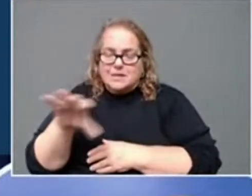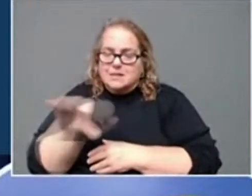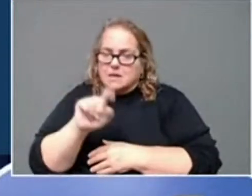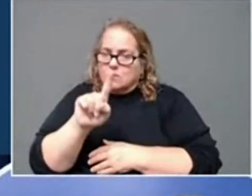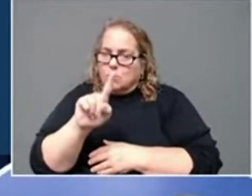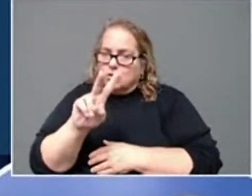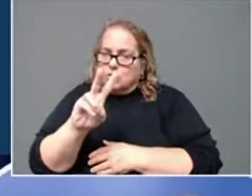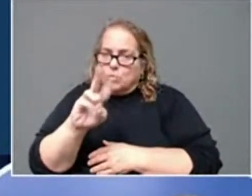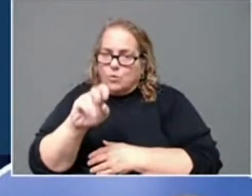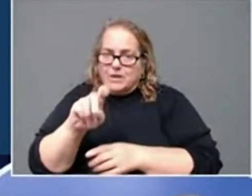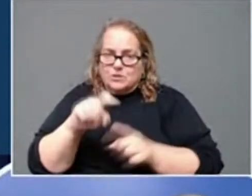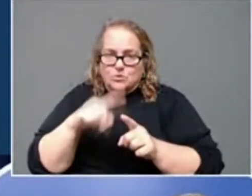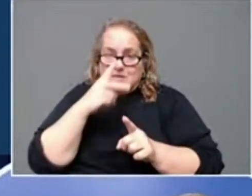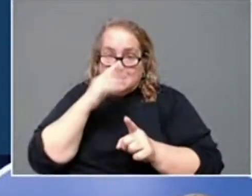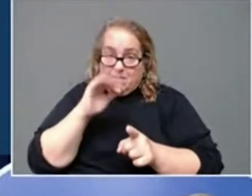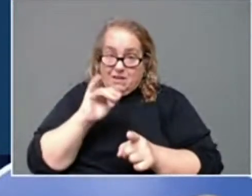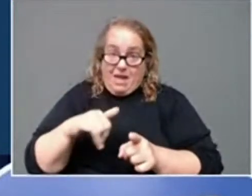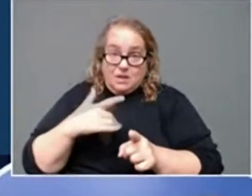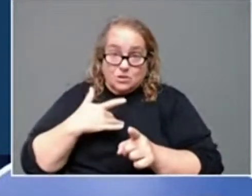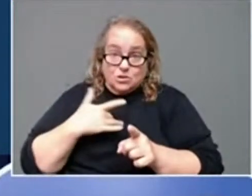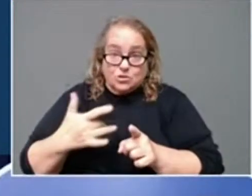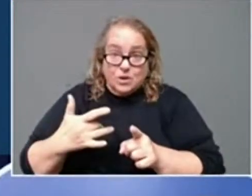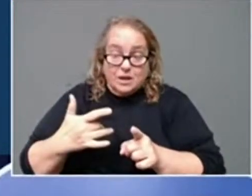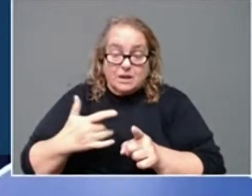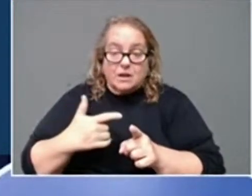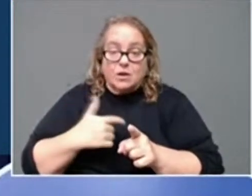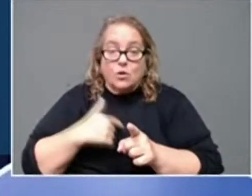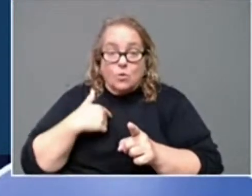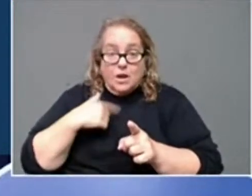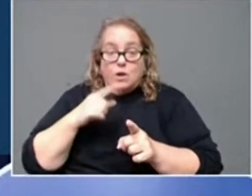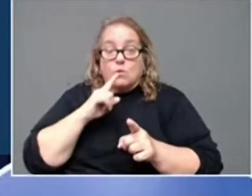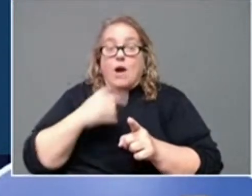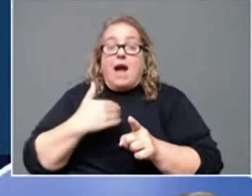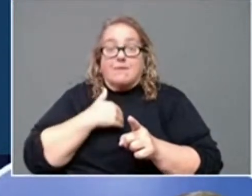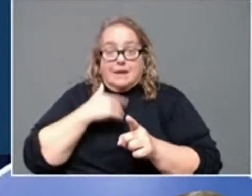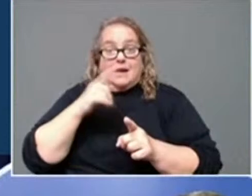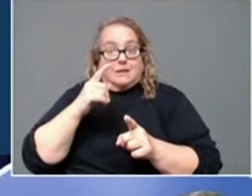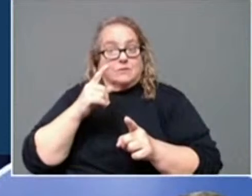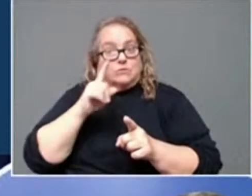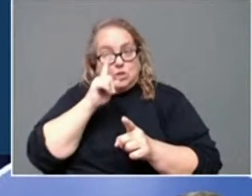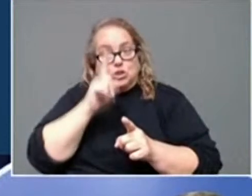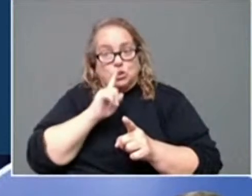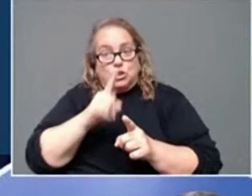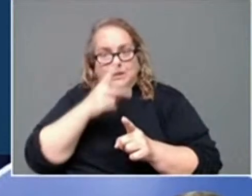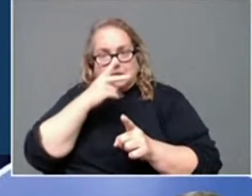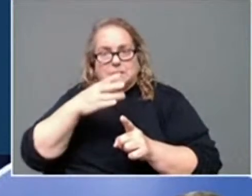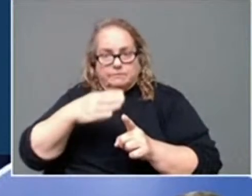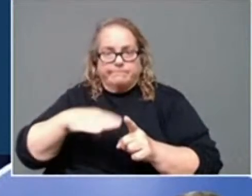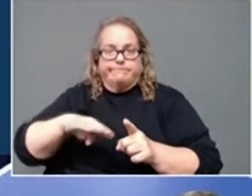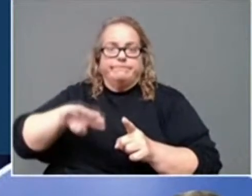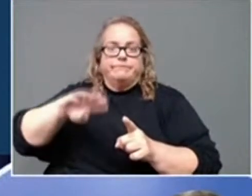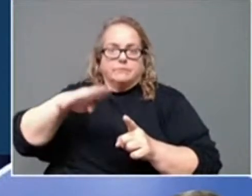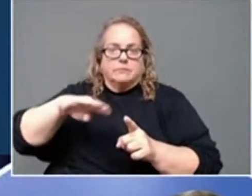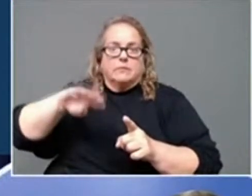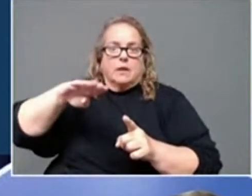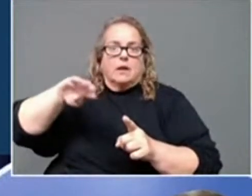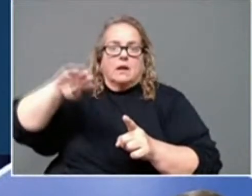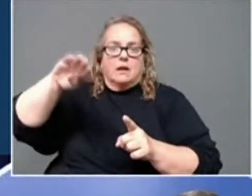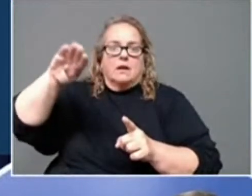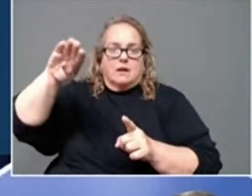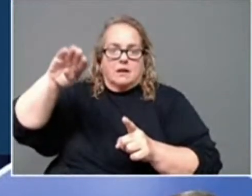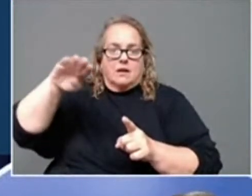see if this is a trend. We were having a definite escalation. You know, the 3 bars from the back was